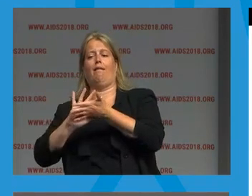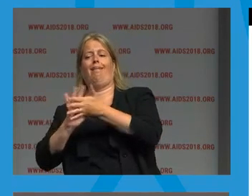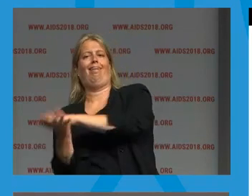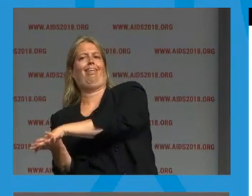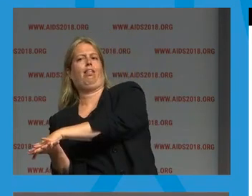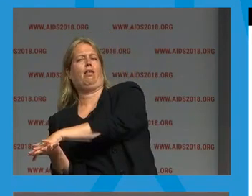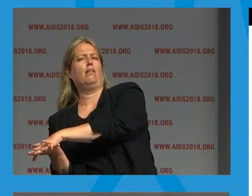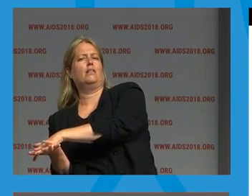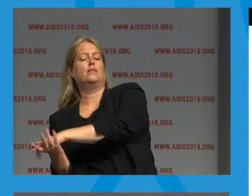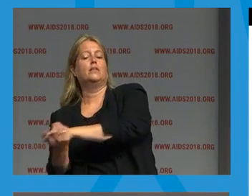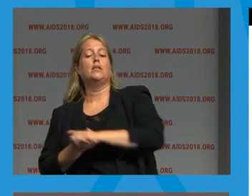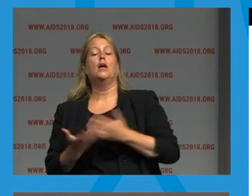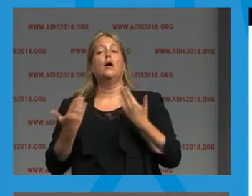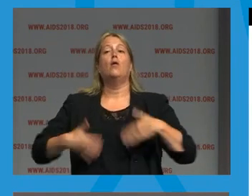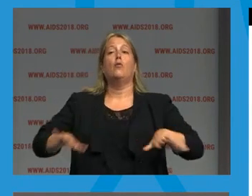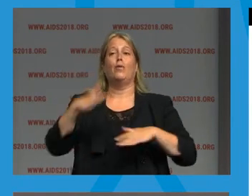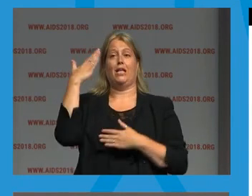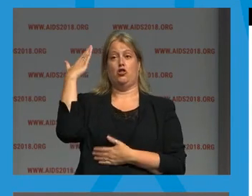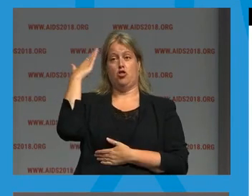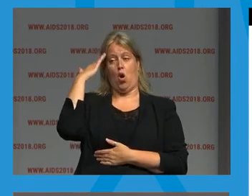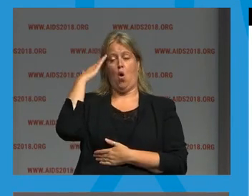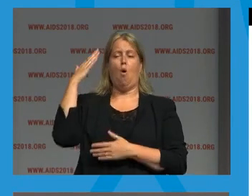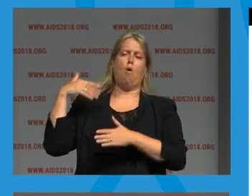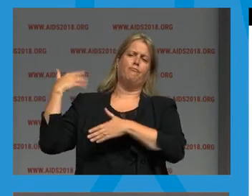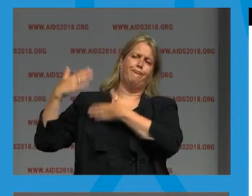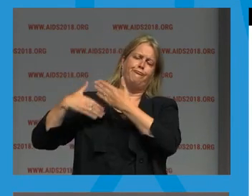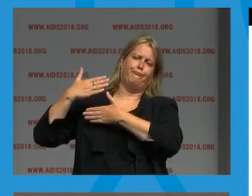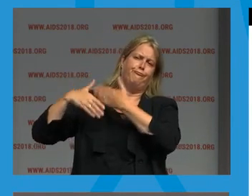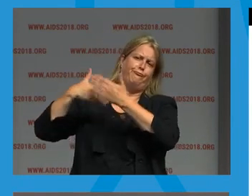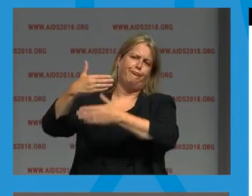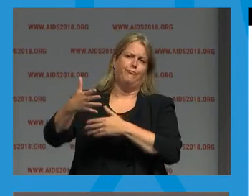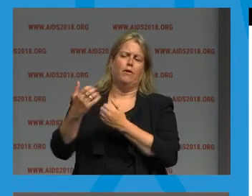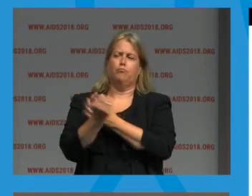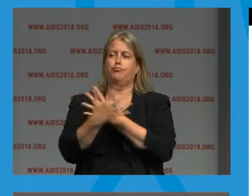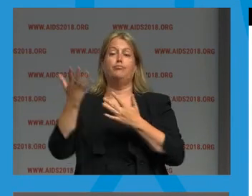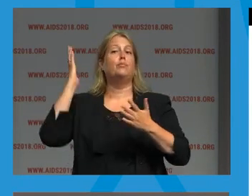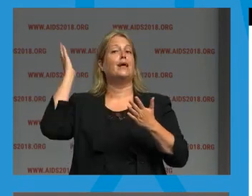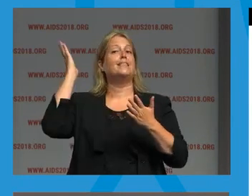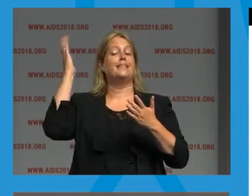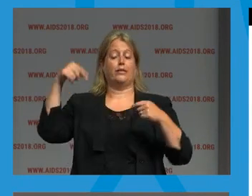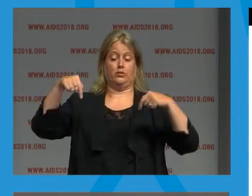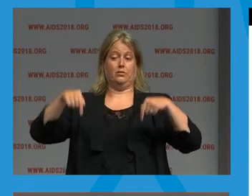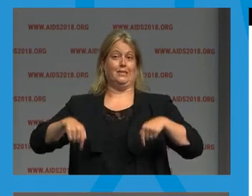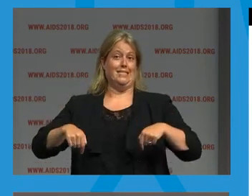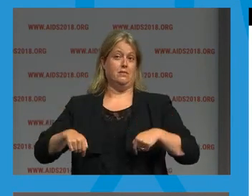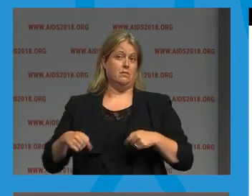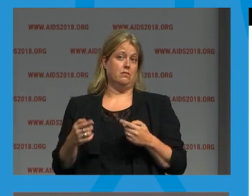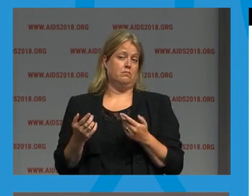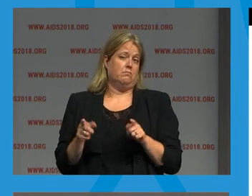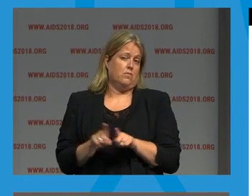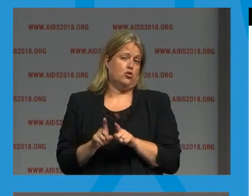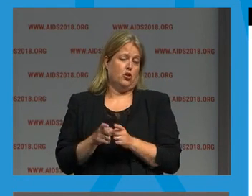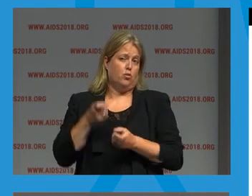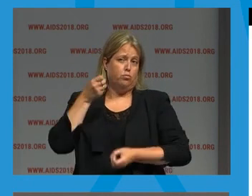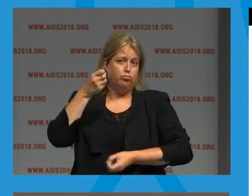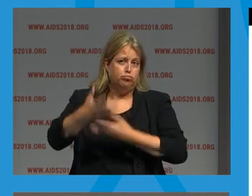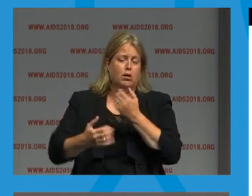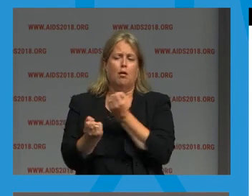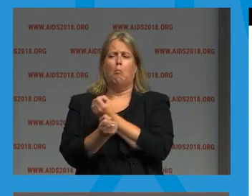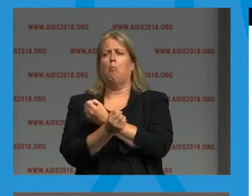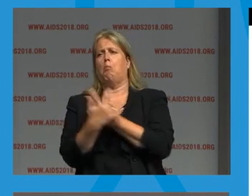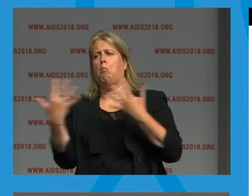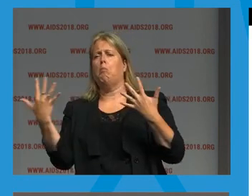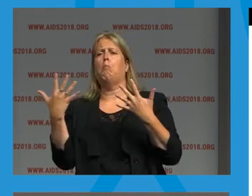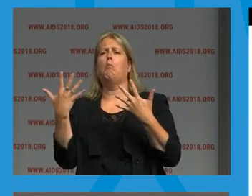reservoir. As we know throughout the years and from several presentations at this meeting, there are a number of approaches of